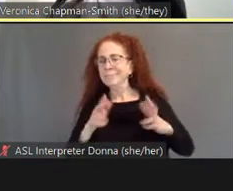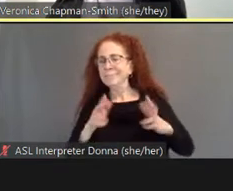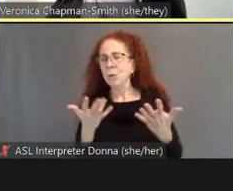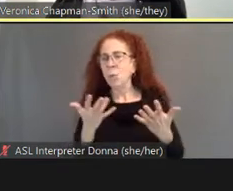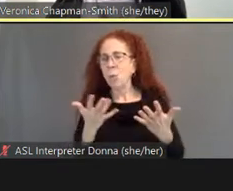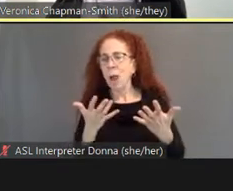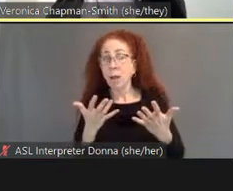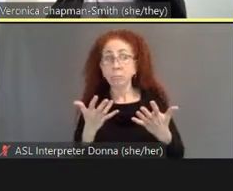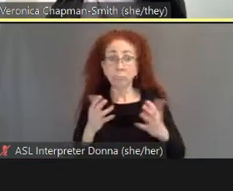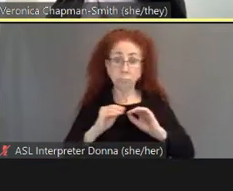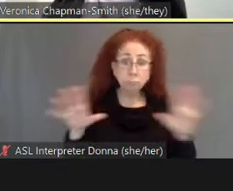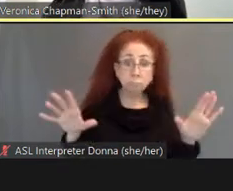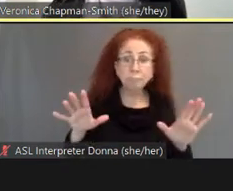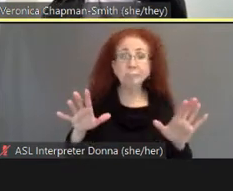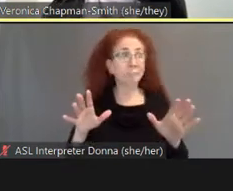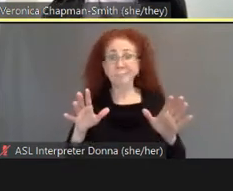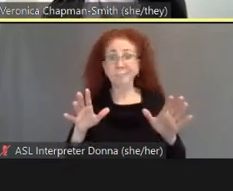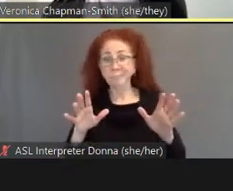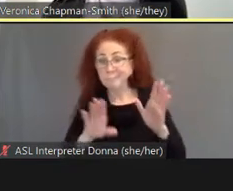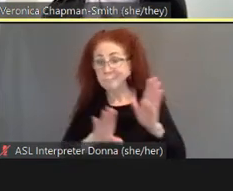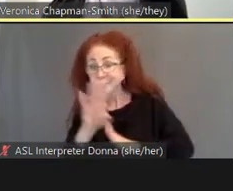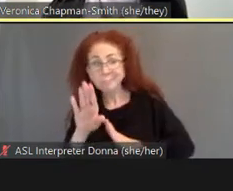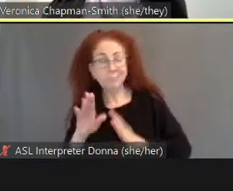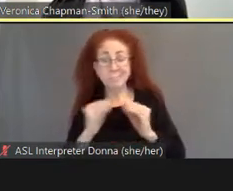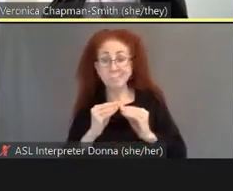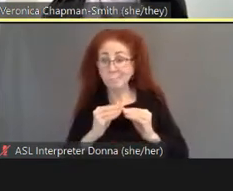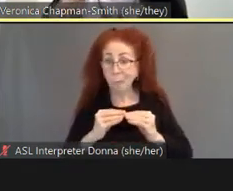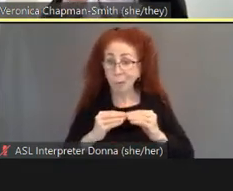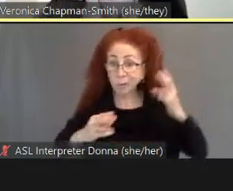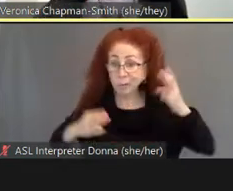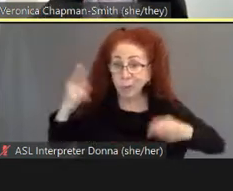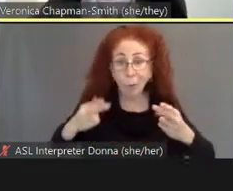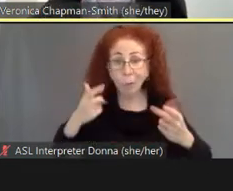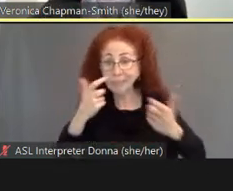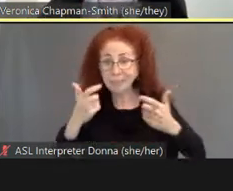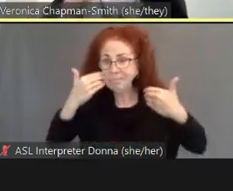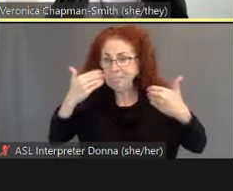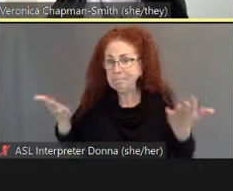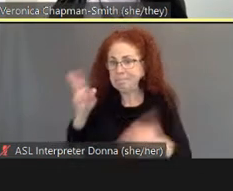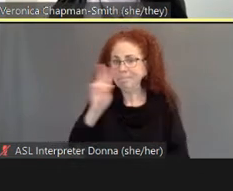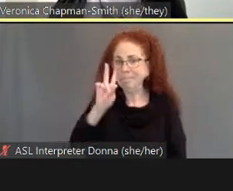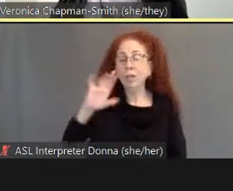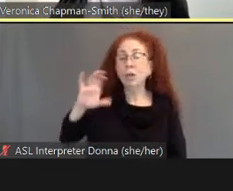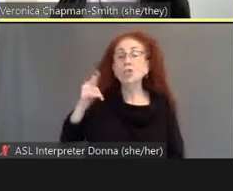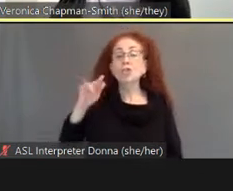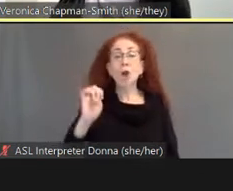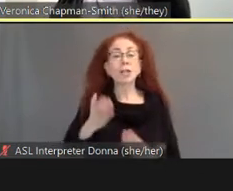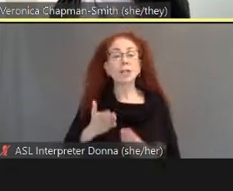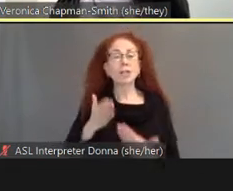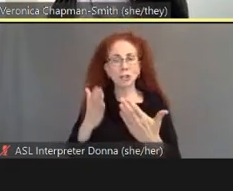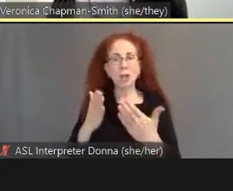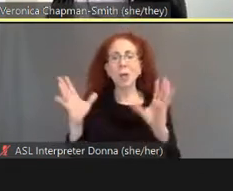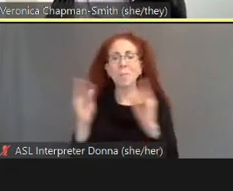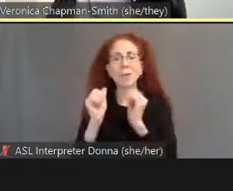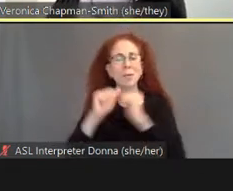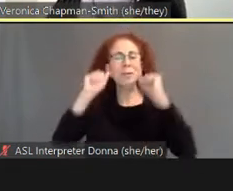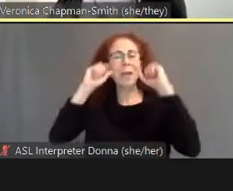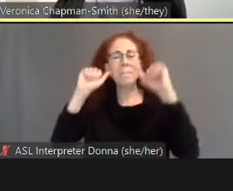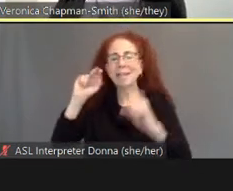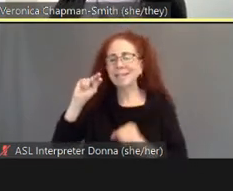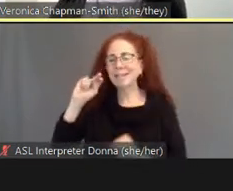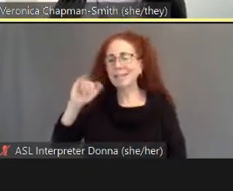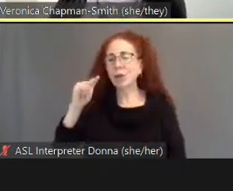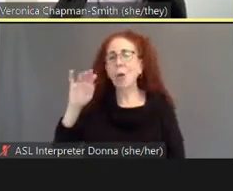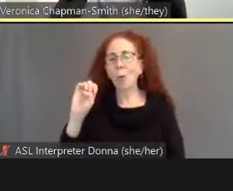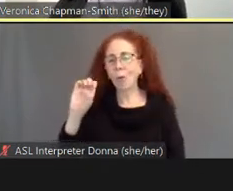the creation of audio descriptions would be. So Charlie suggested that we meet with the amazing Nicole Sardella, who you